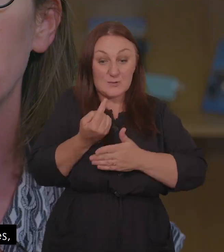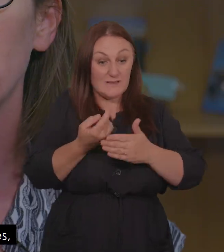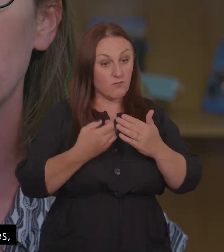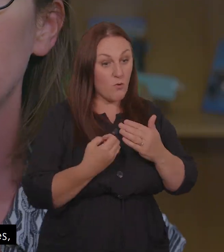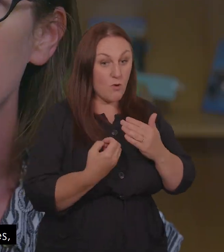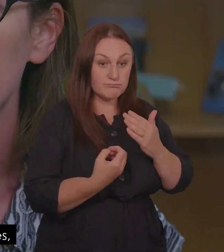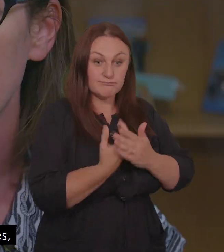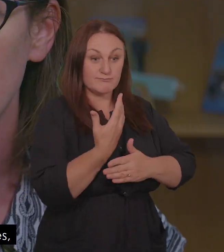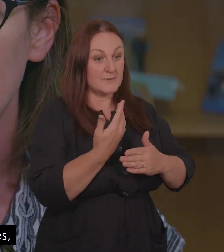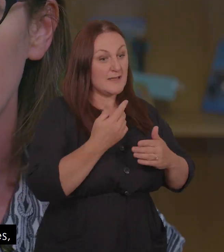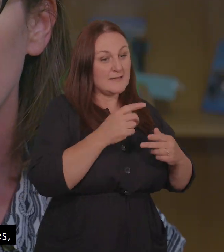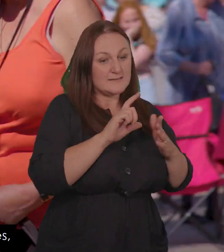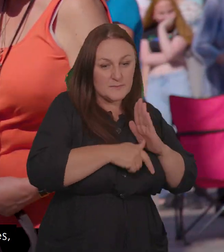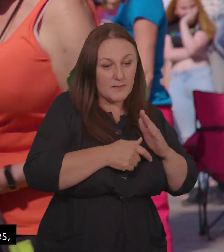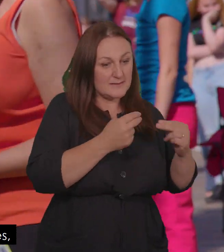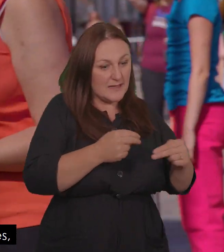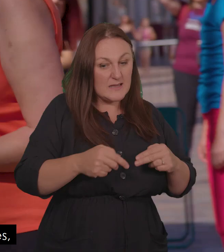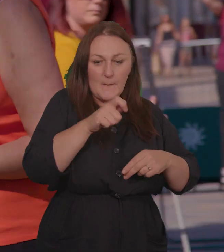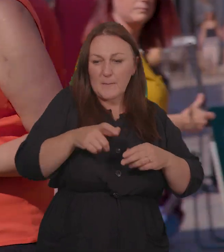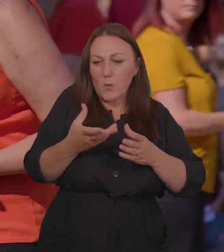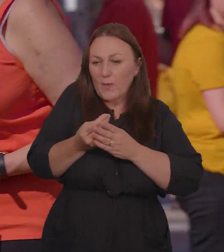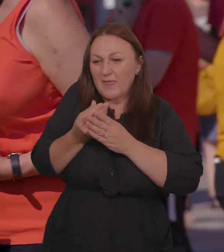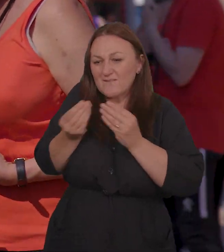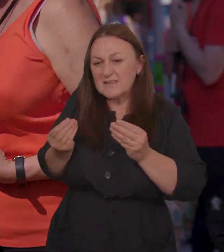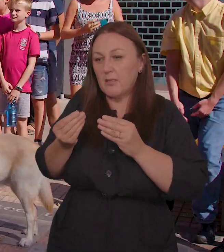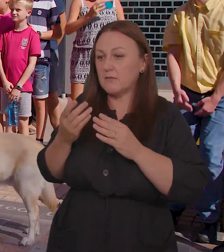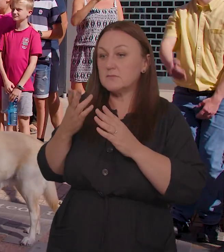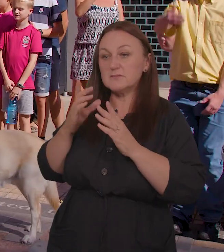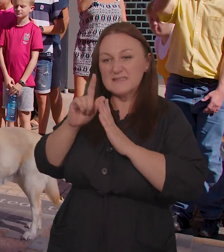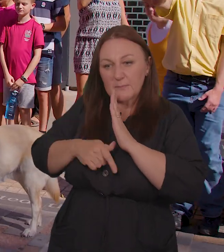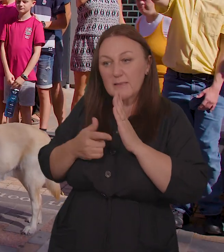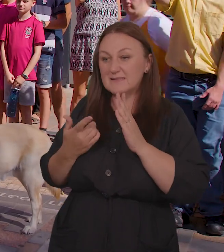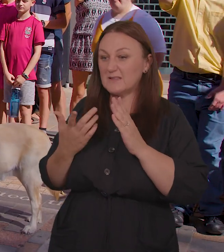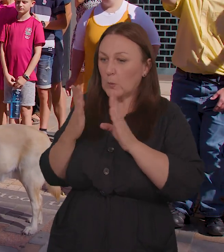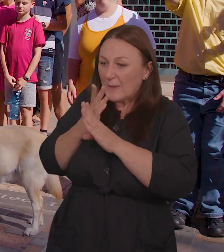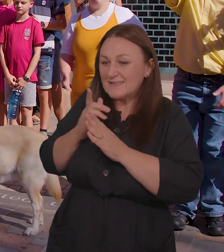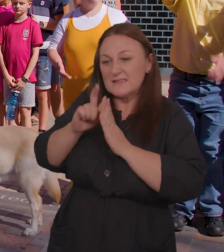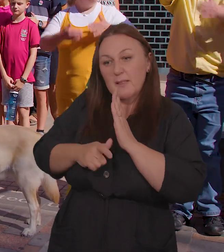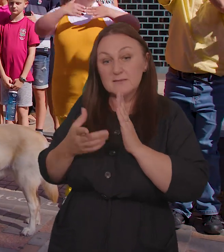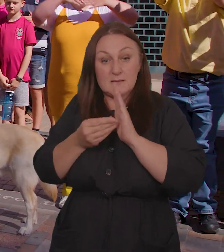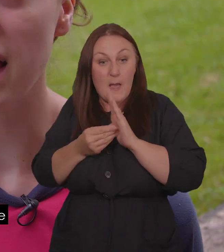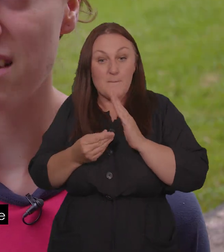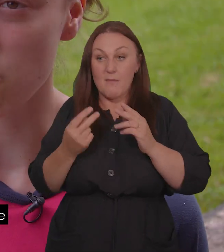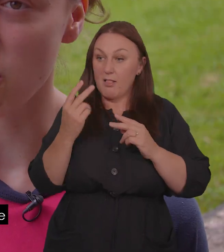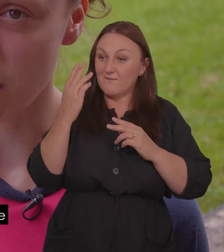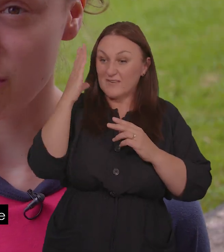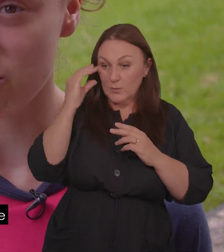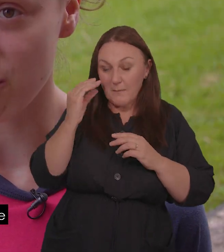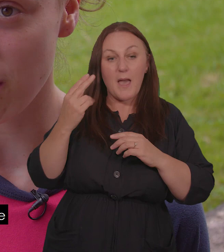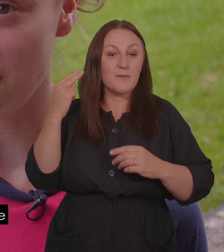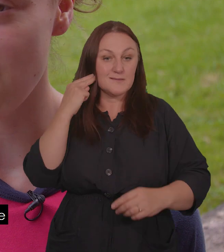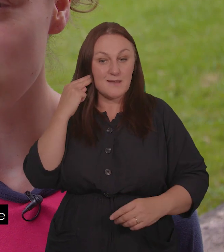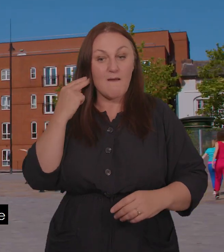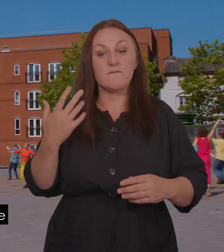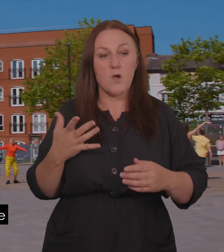dancers, people with more invisible disabilities and more hidden disabilities, people with visual impairment and who are deaf as well. Getting to work with people from